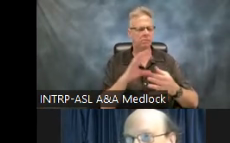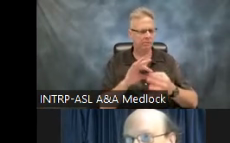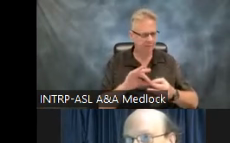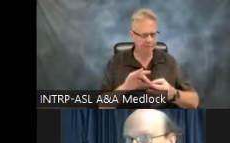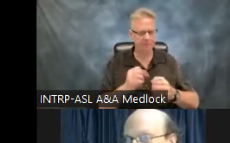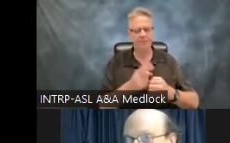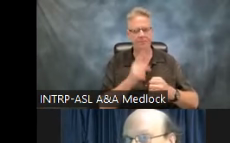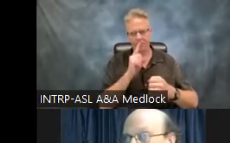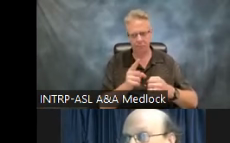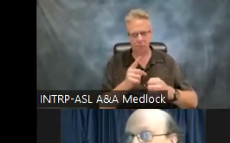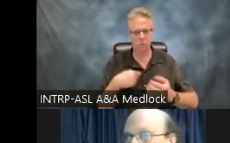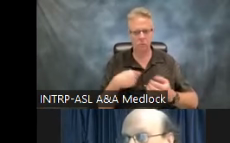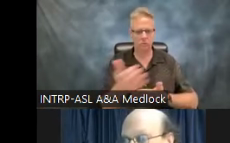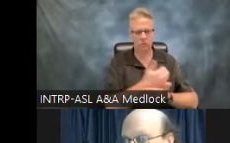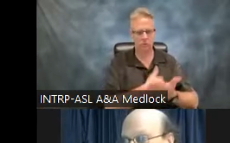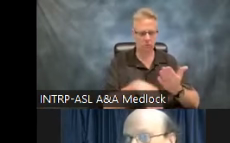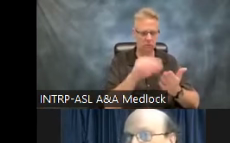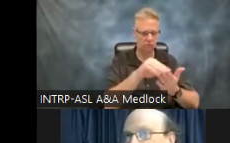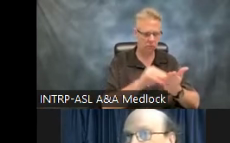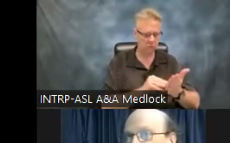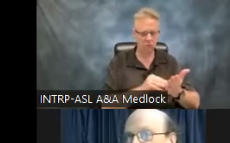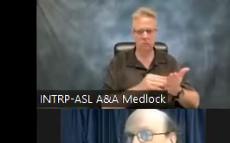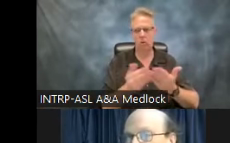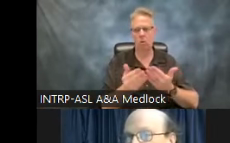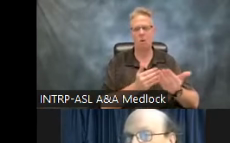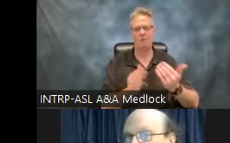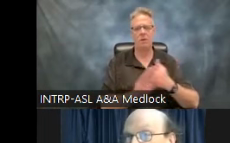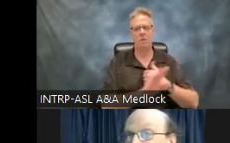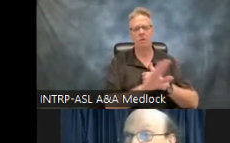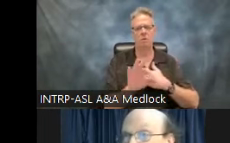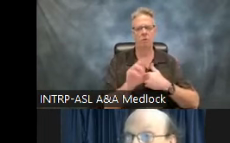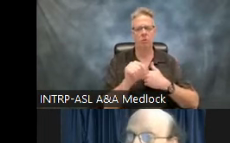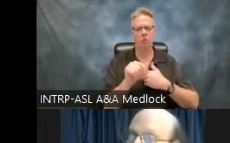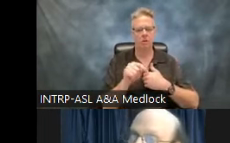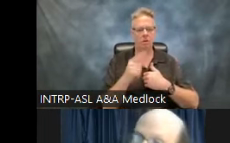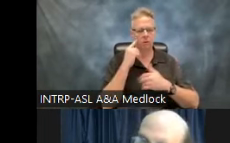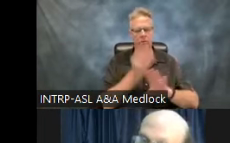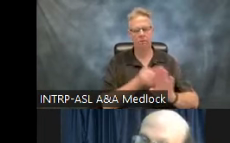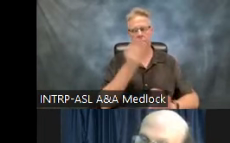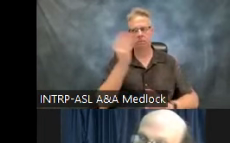that we're getting from whatever format it is back to